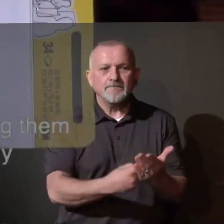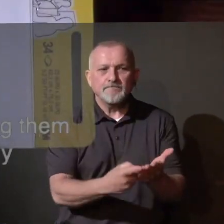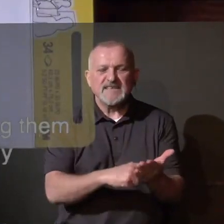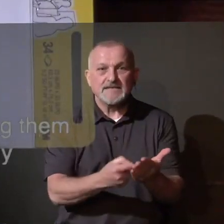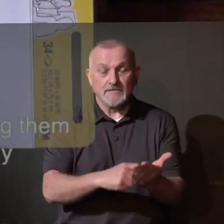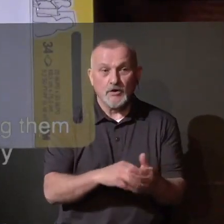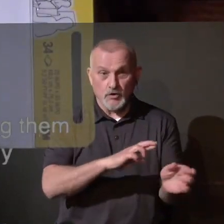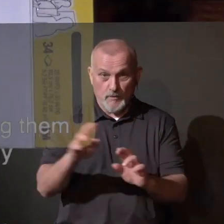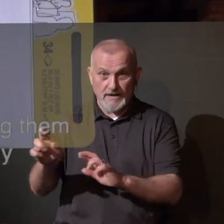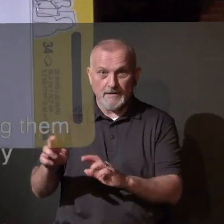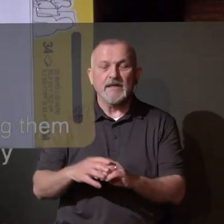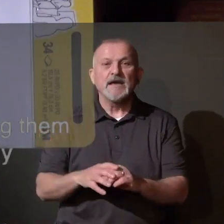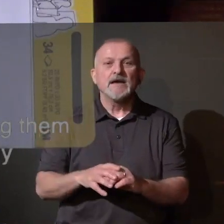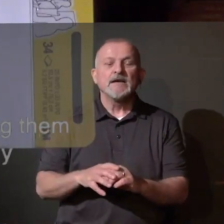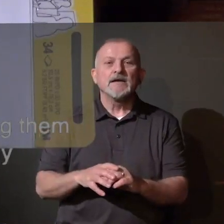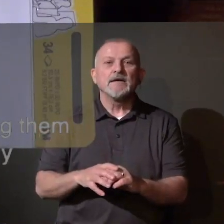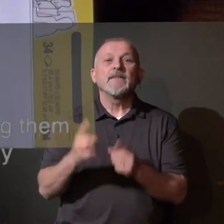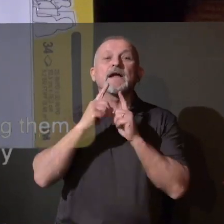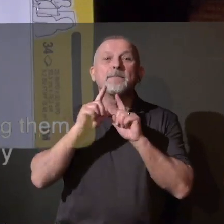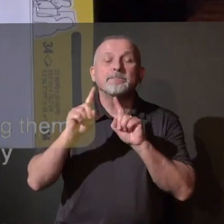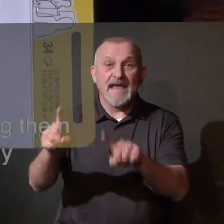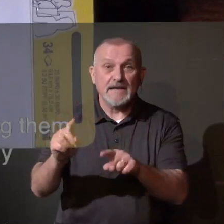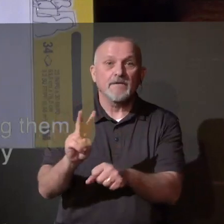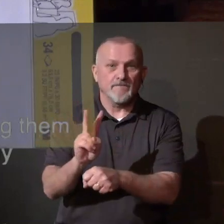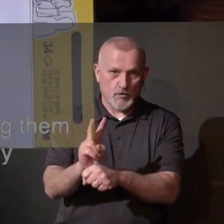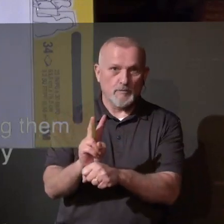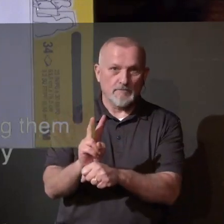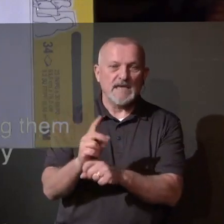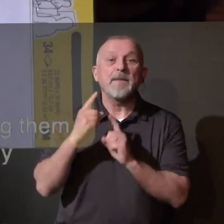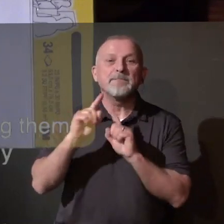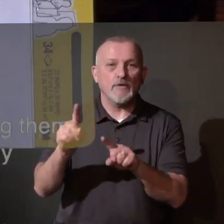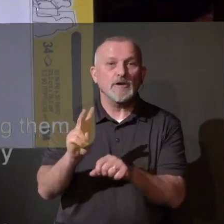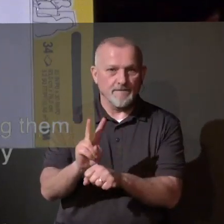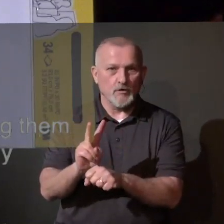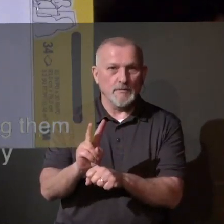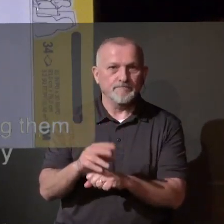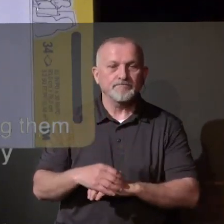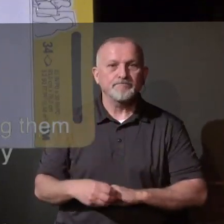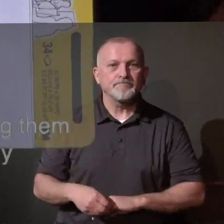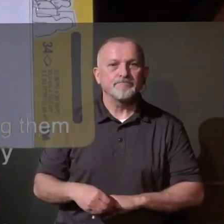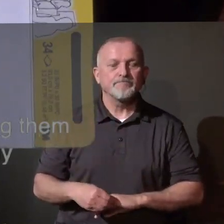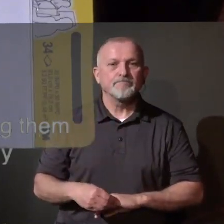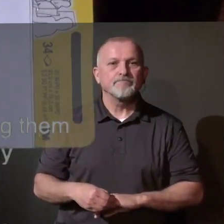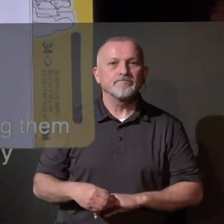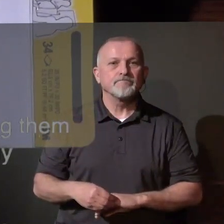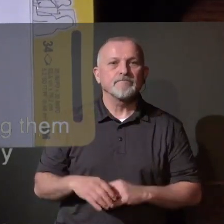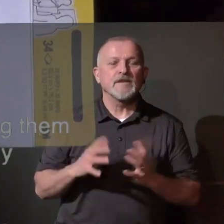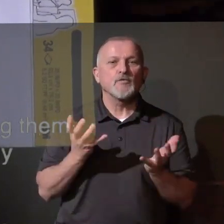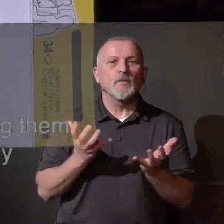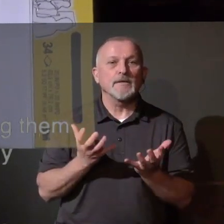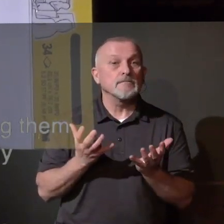You got it? Here we go. The imperative verb, the command in this sentence